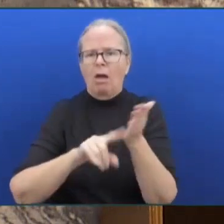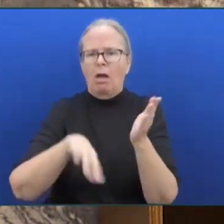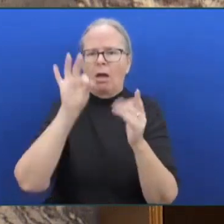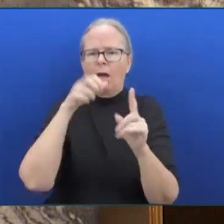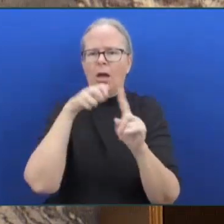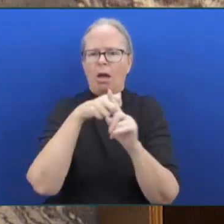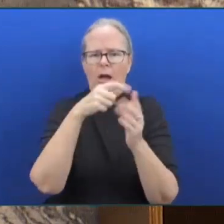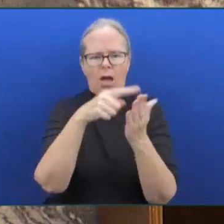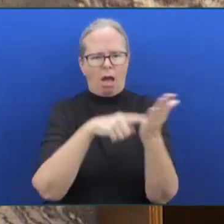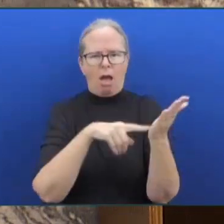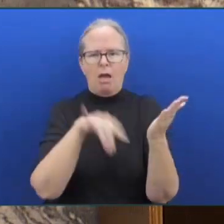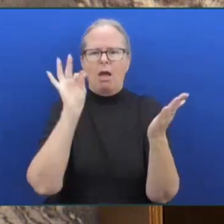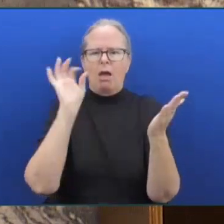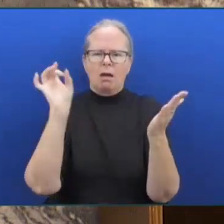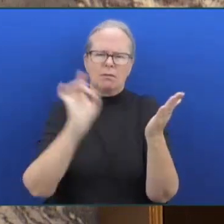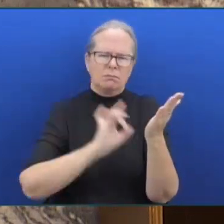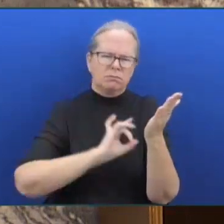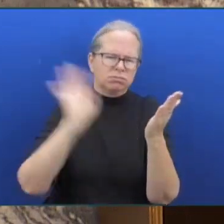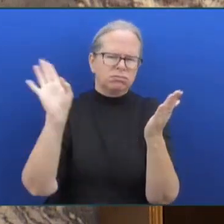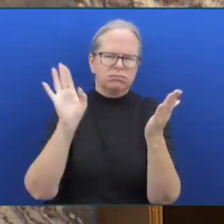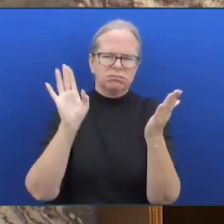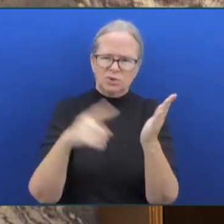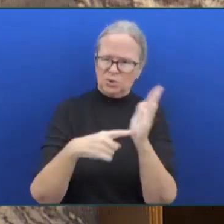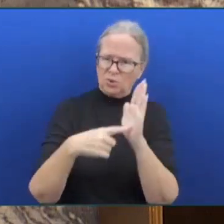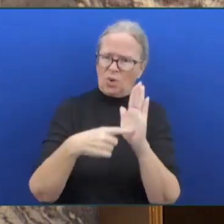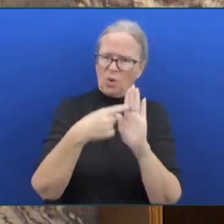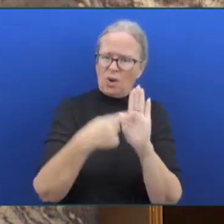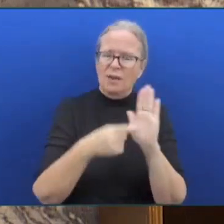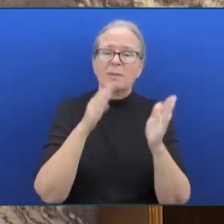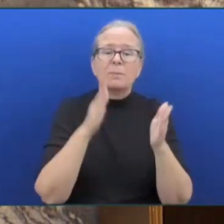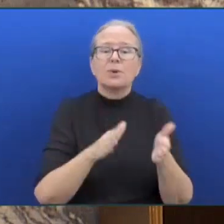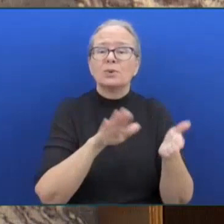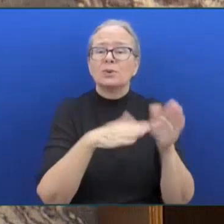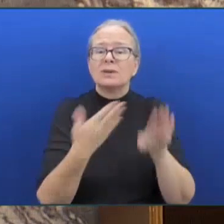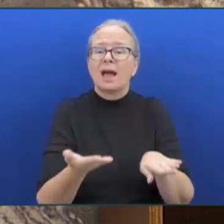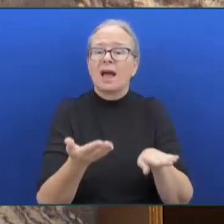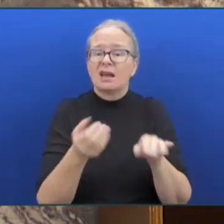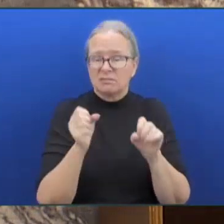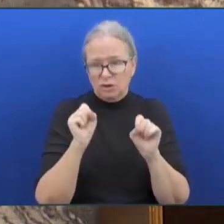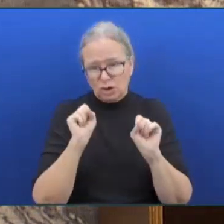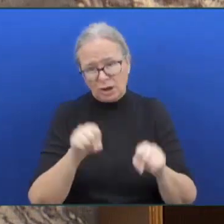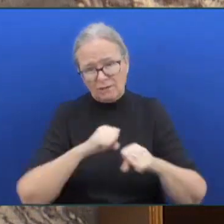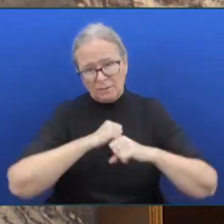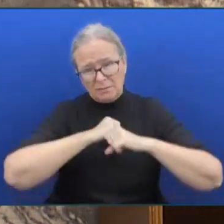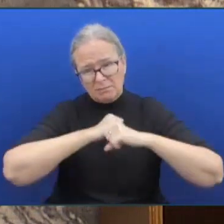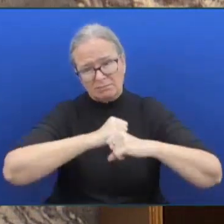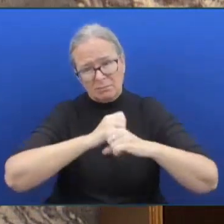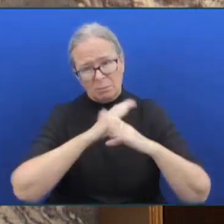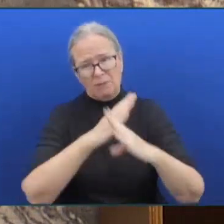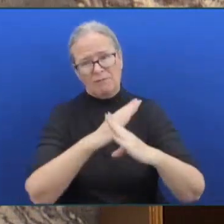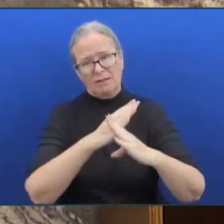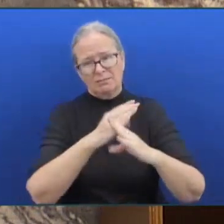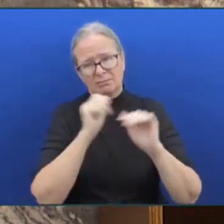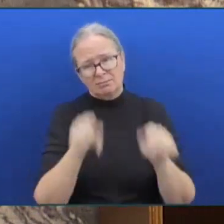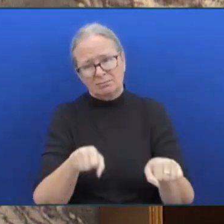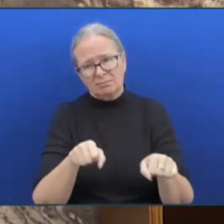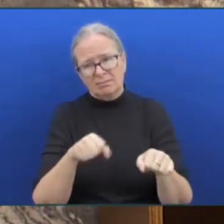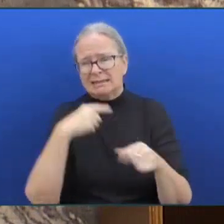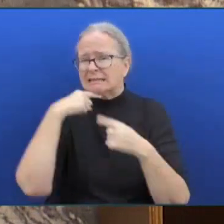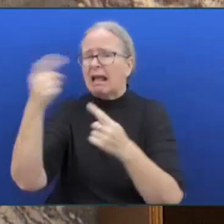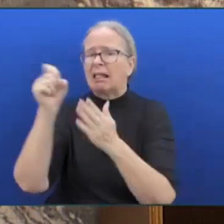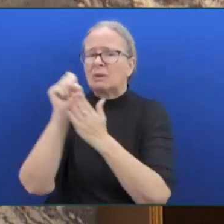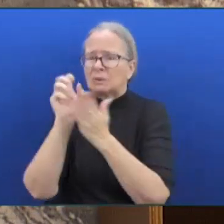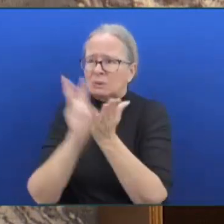been avoided. The audit found social workers failed to regularly visit children placed in foster